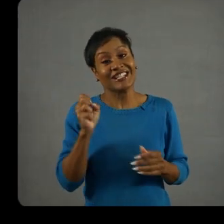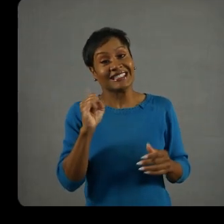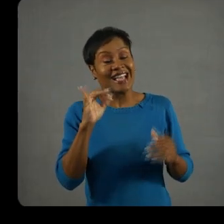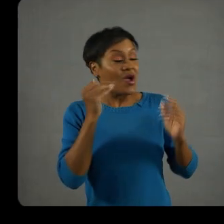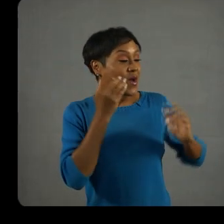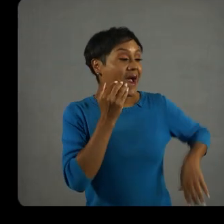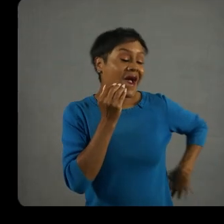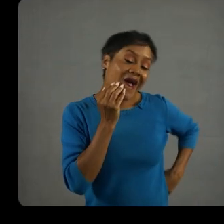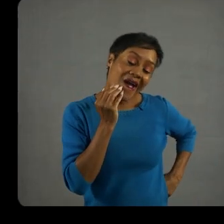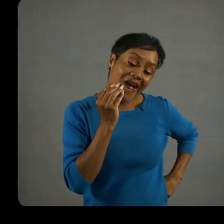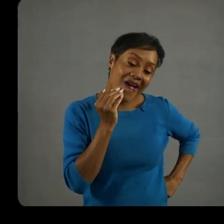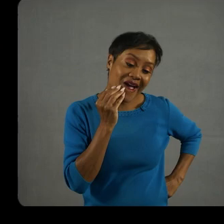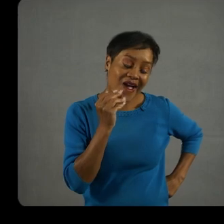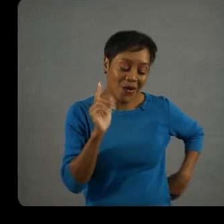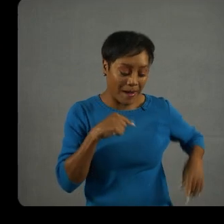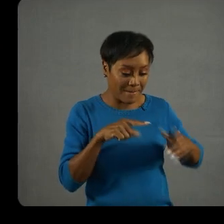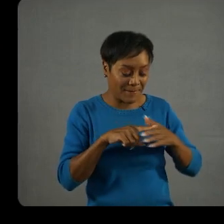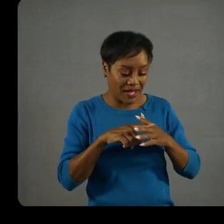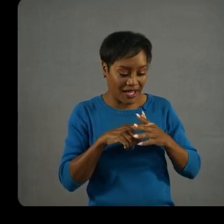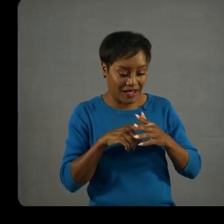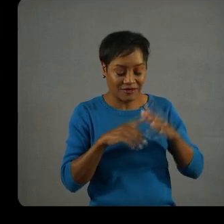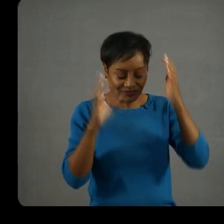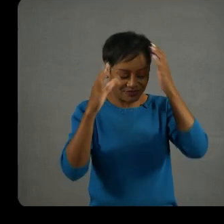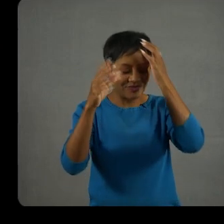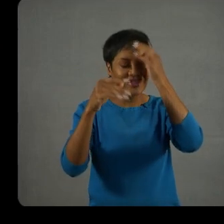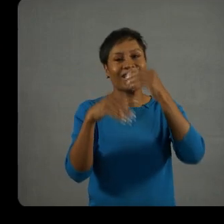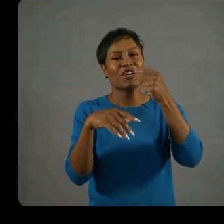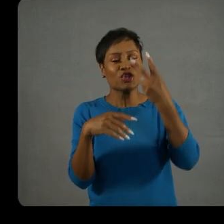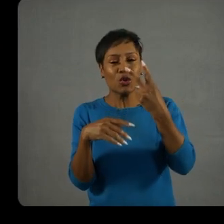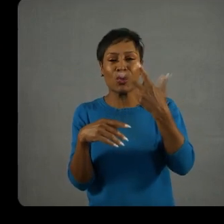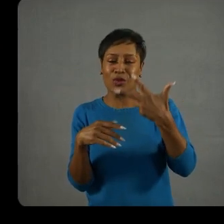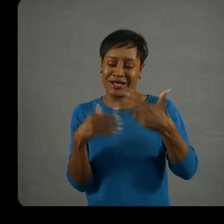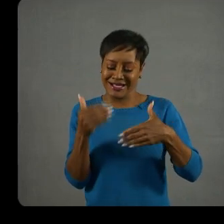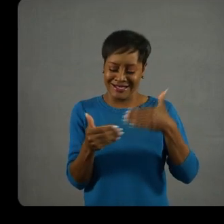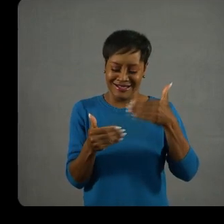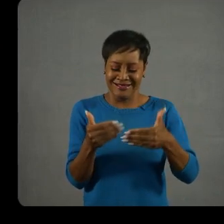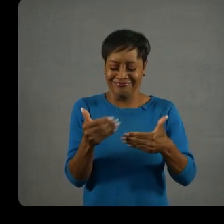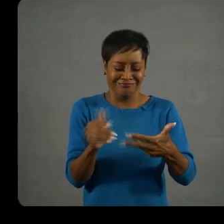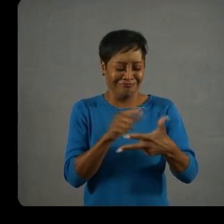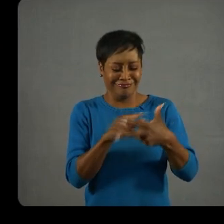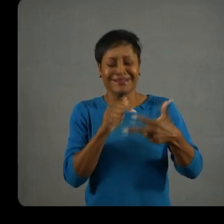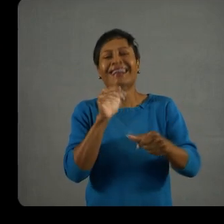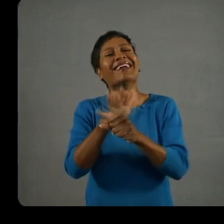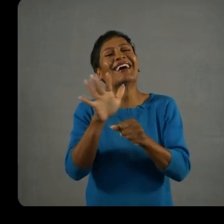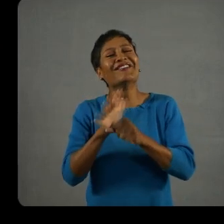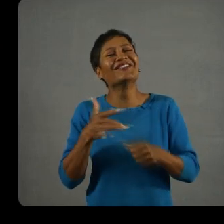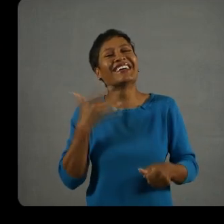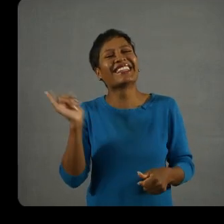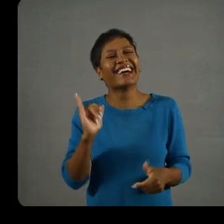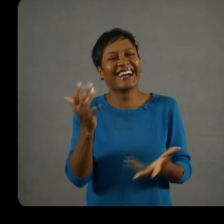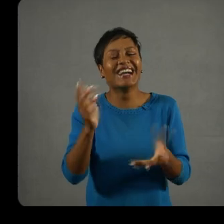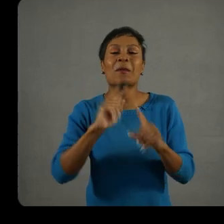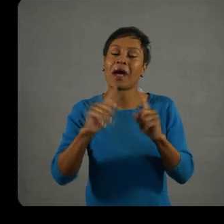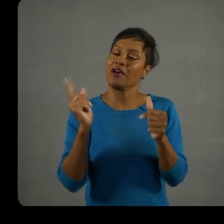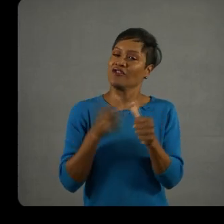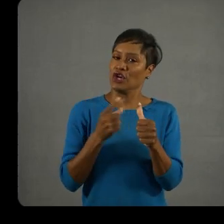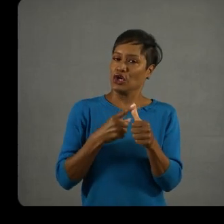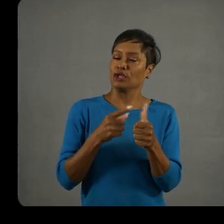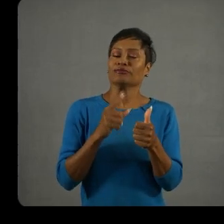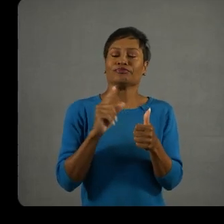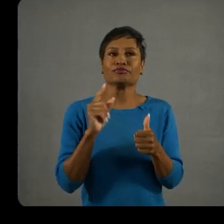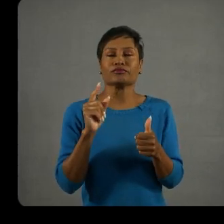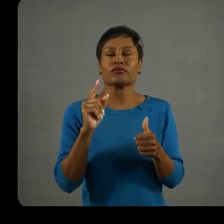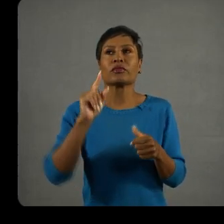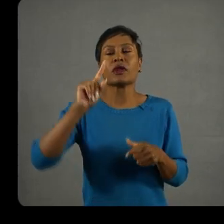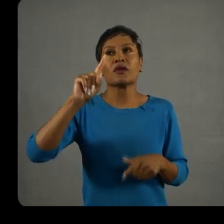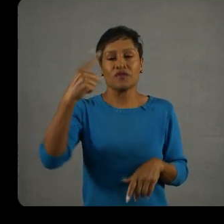do I begin? Because 2 to 3 action steps does not feel like enough. But the first thing I'll say is I think, one, there